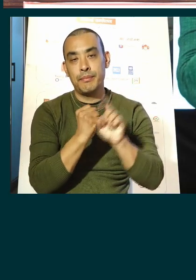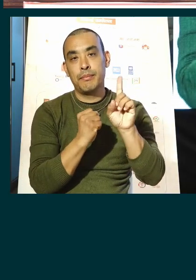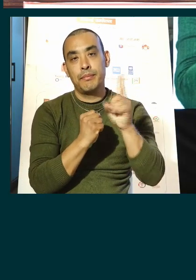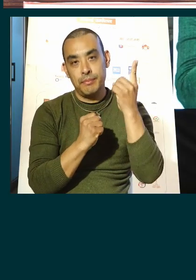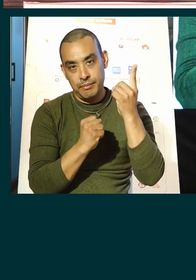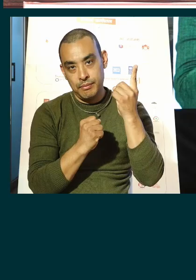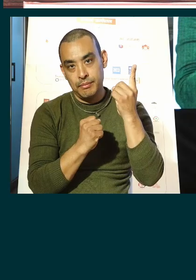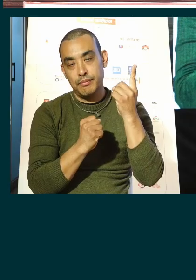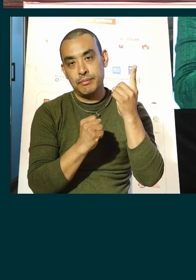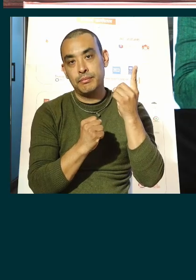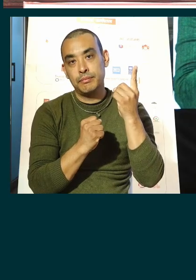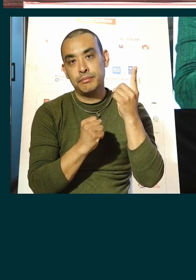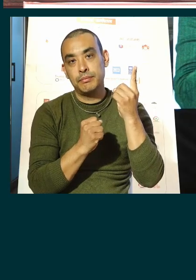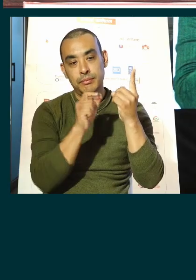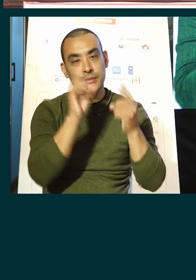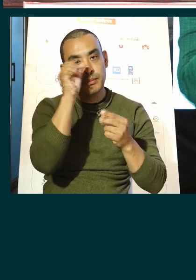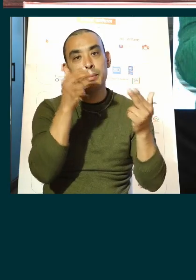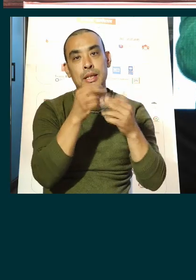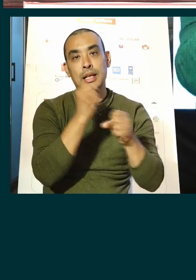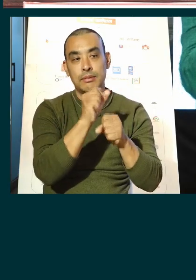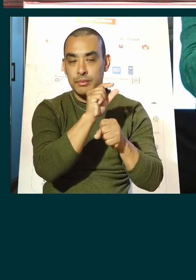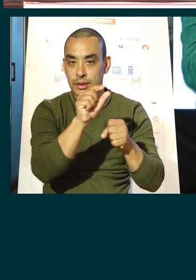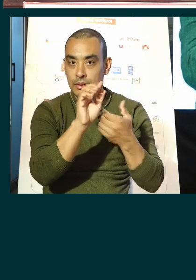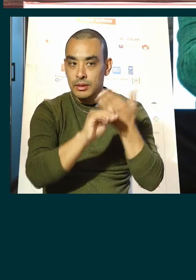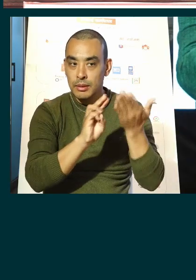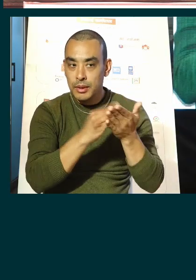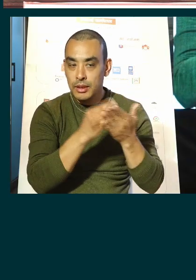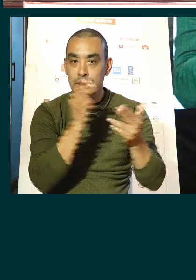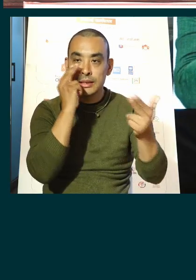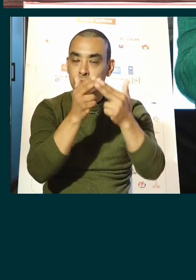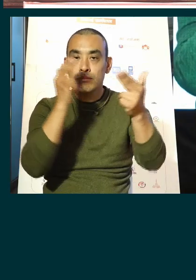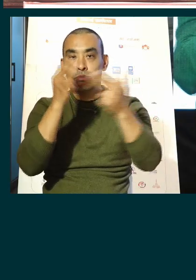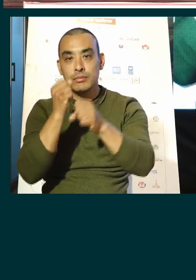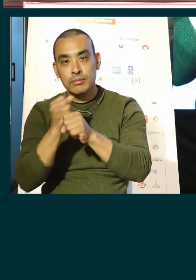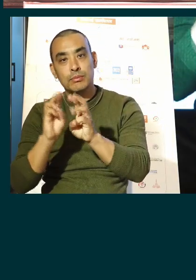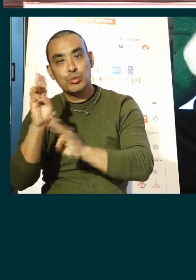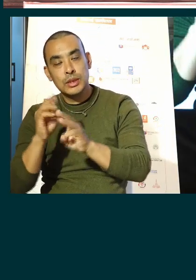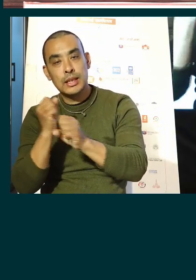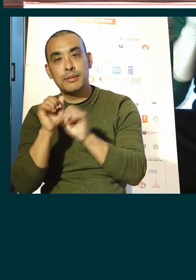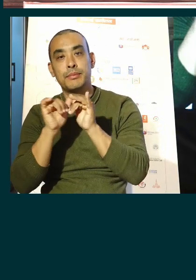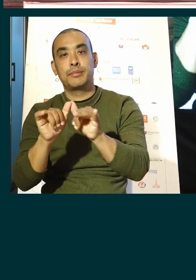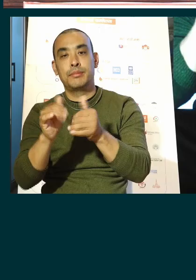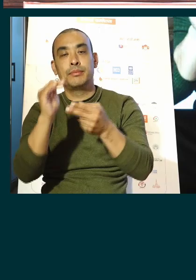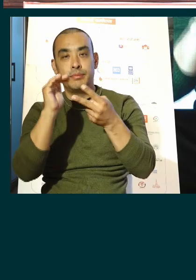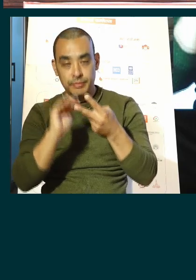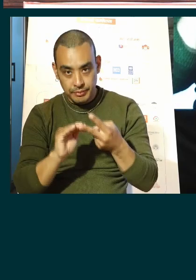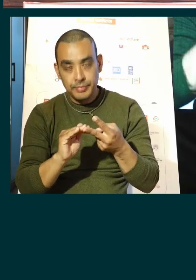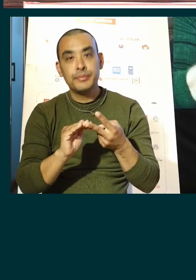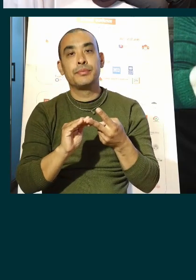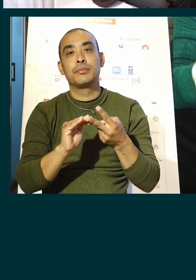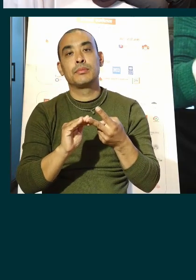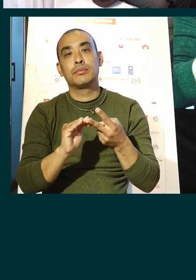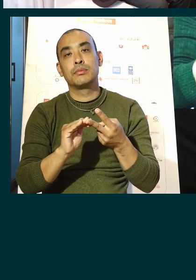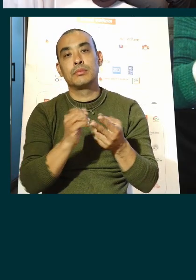is I'm trying to identify, first of all, because it's not so easy, and then analyze artwork by Indian artists. Second one,